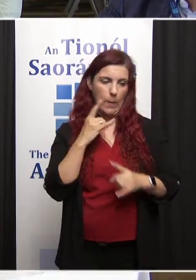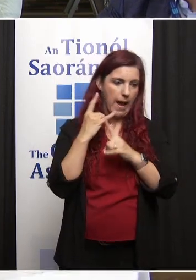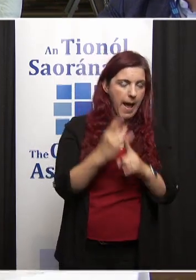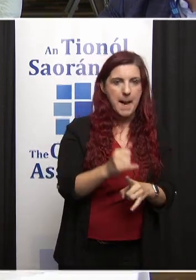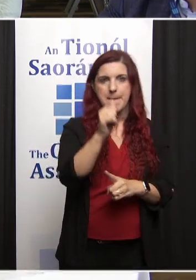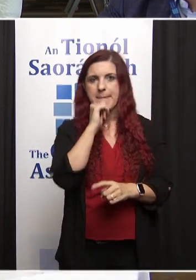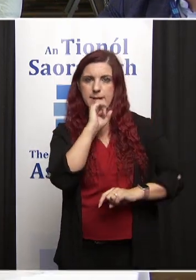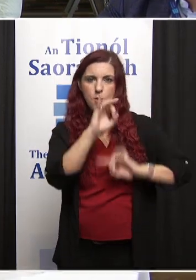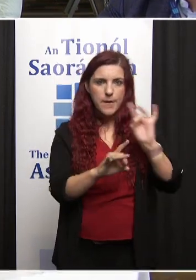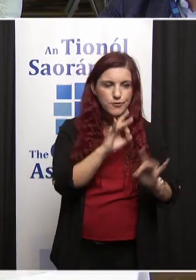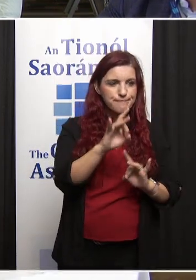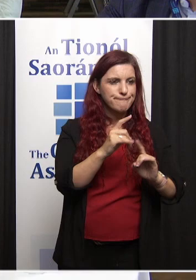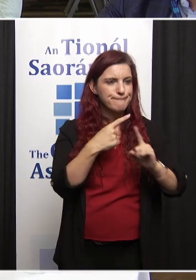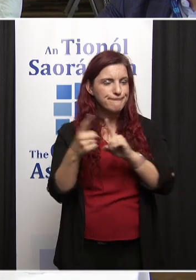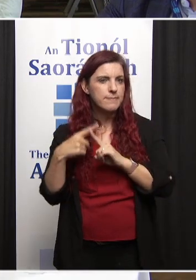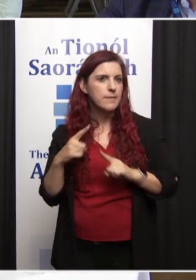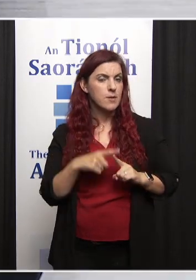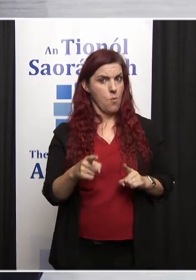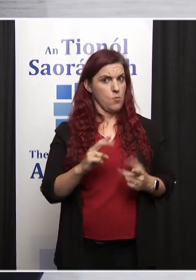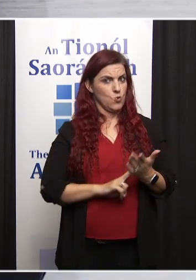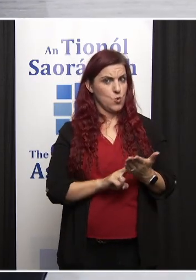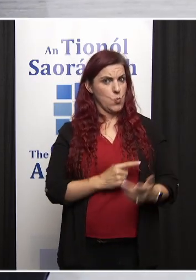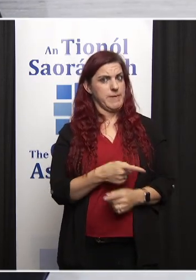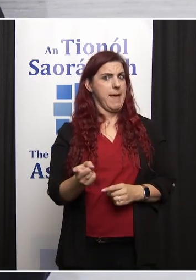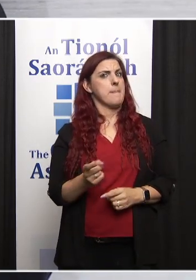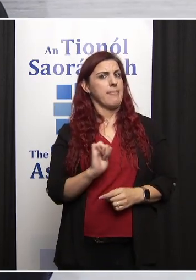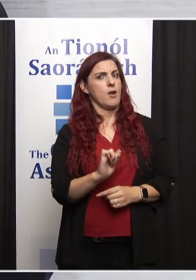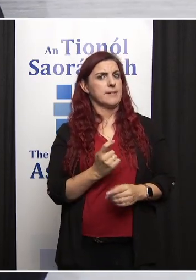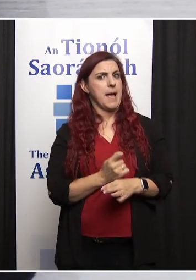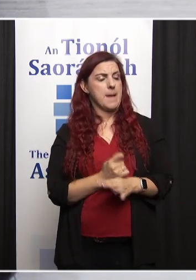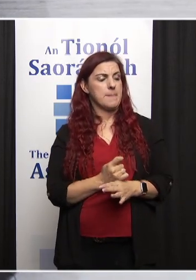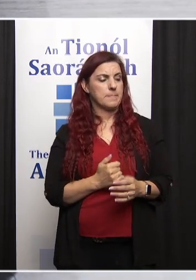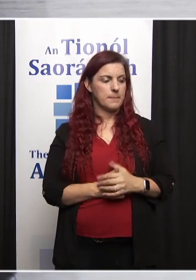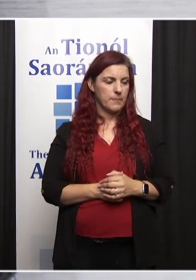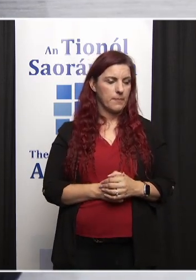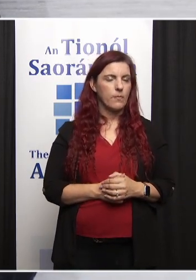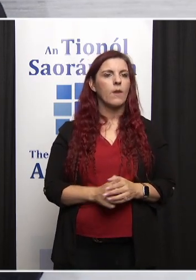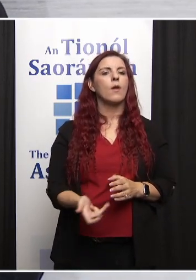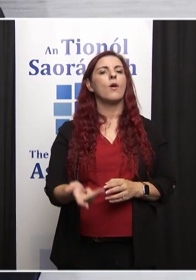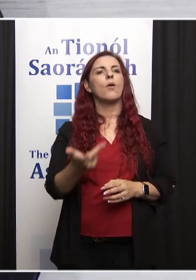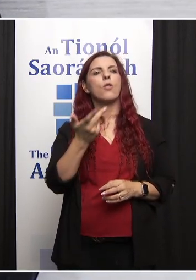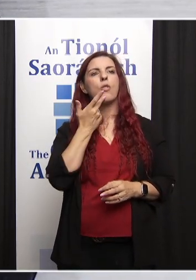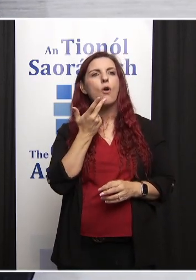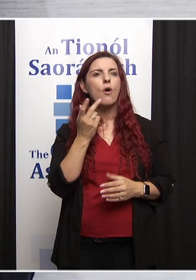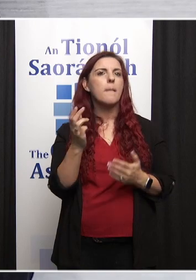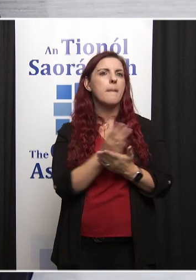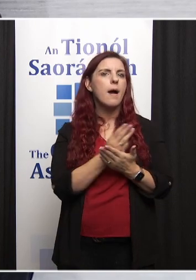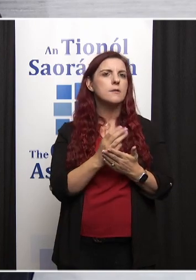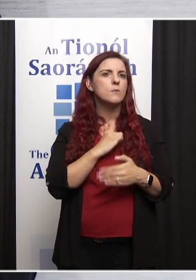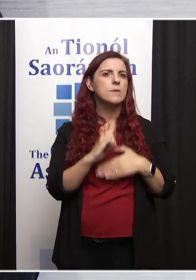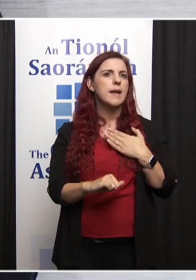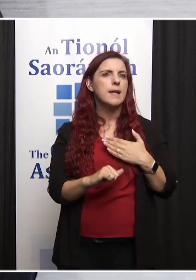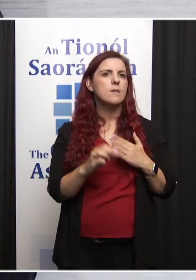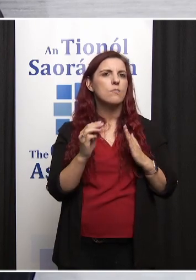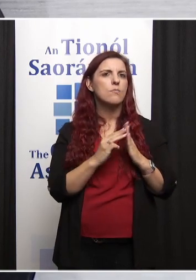your questions, so take advantage of them, of their time with us here today. The third section on today's programme is